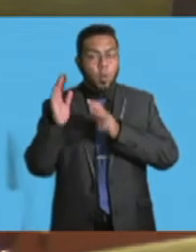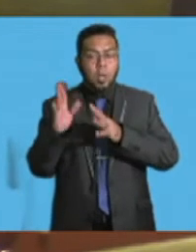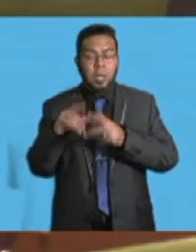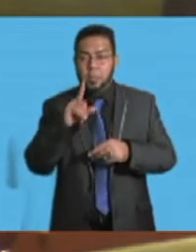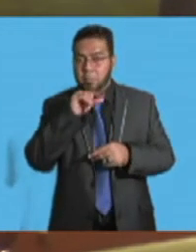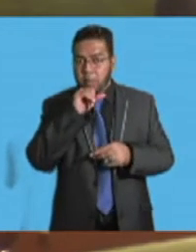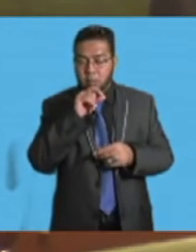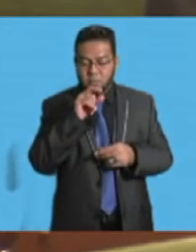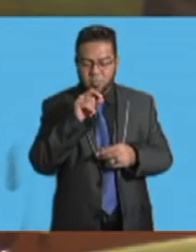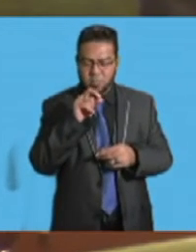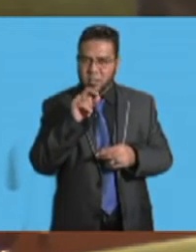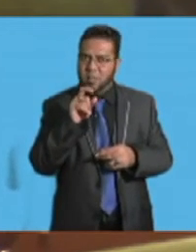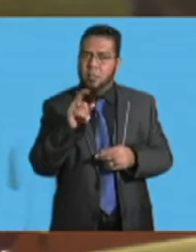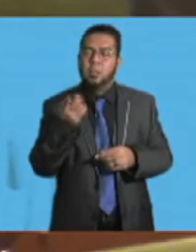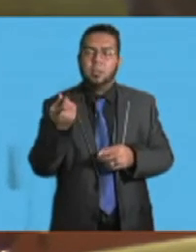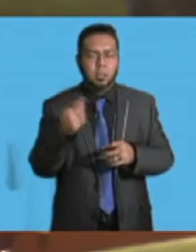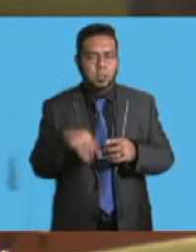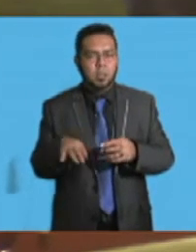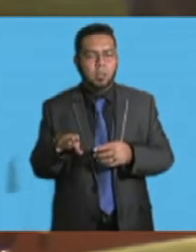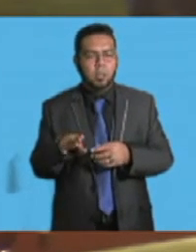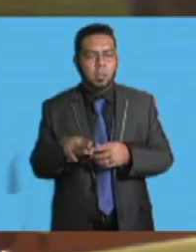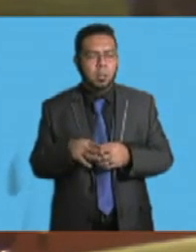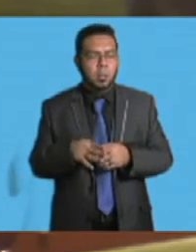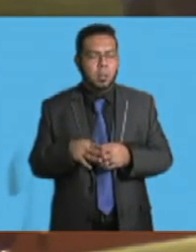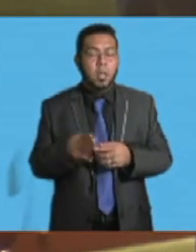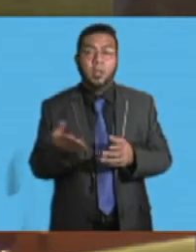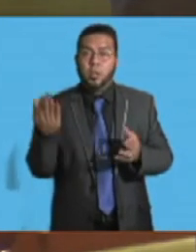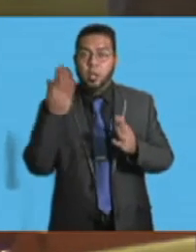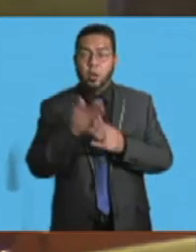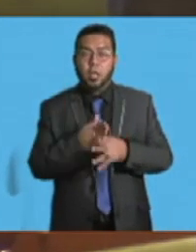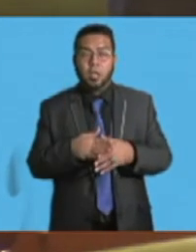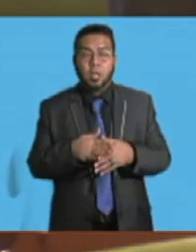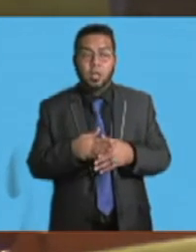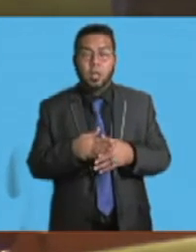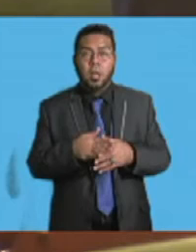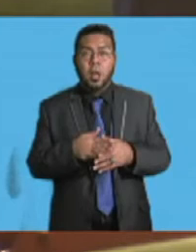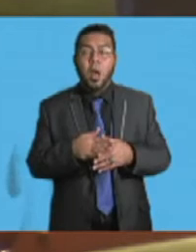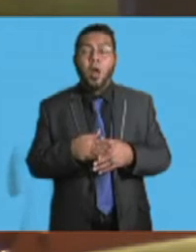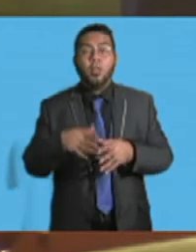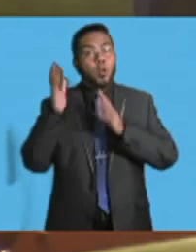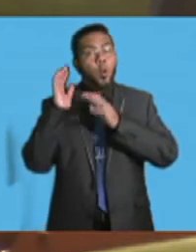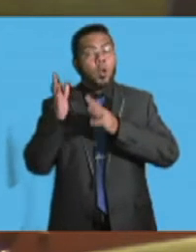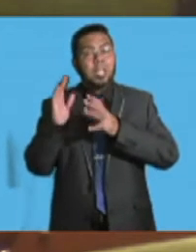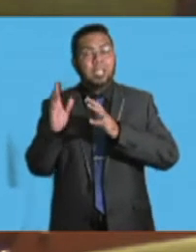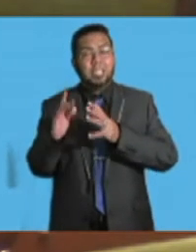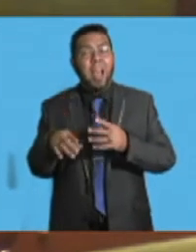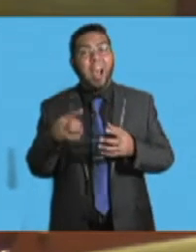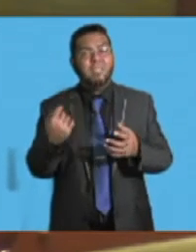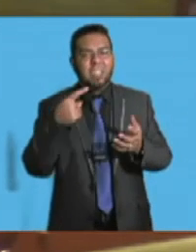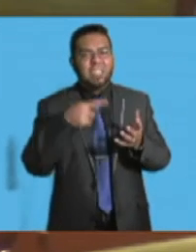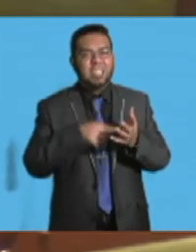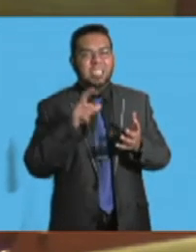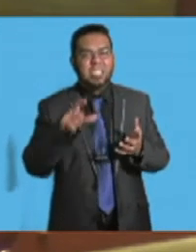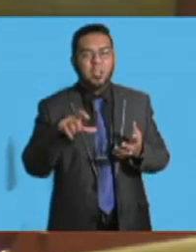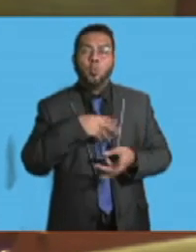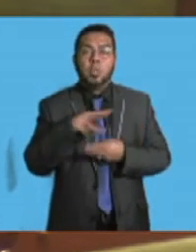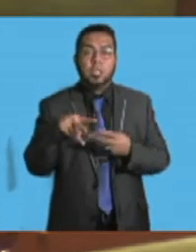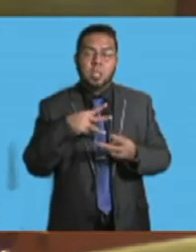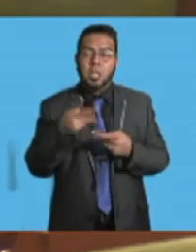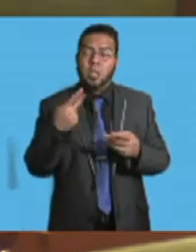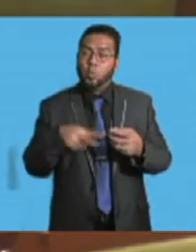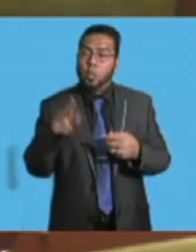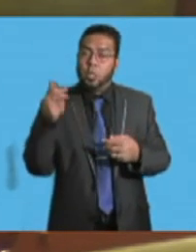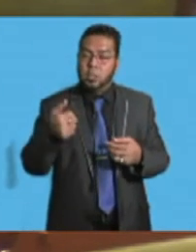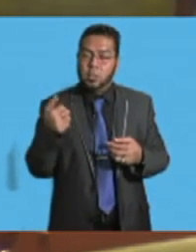in this pest population is a direct result on the damages incurred by the coconut industry after TC Winston in 2016.